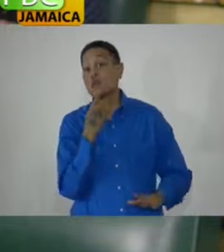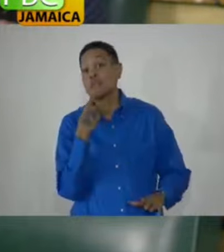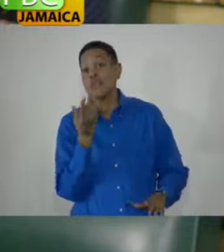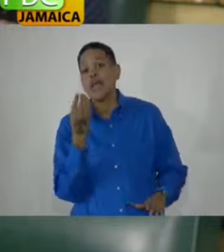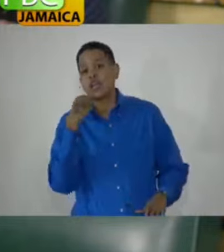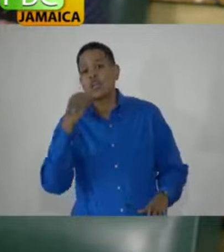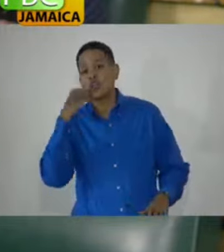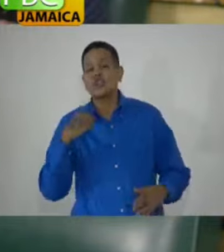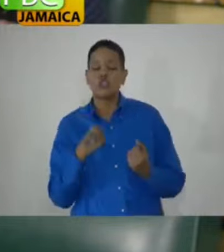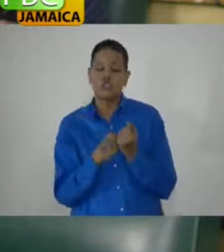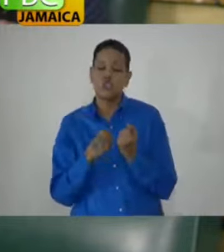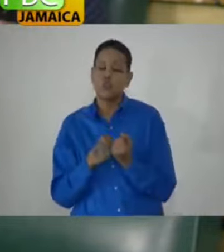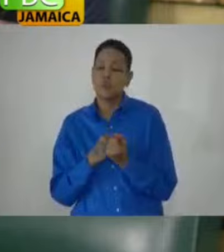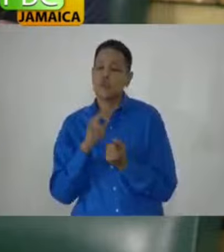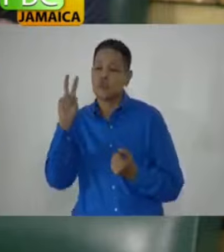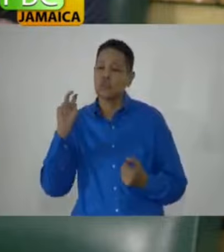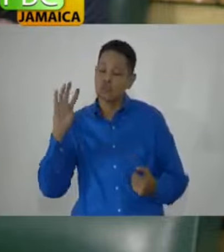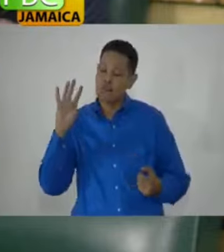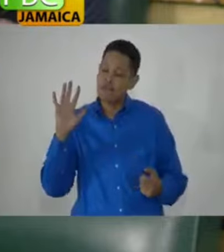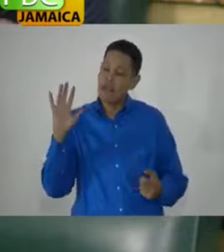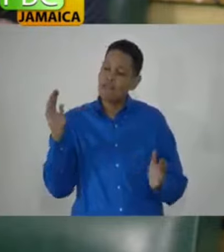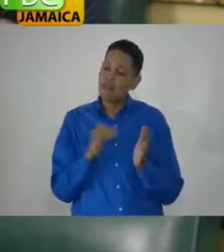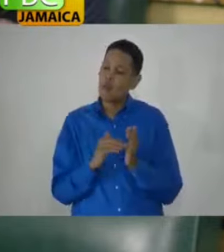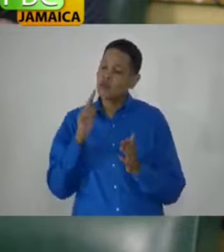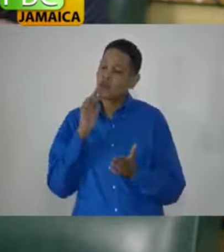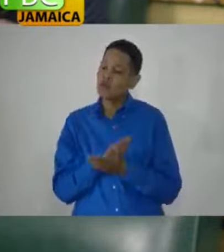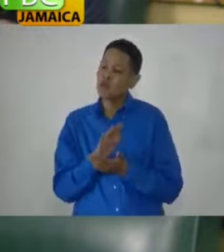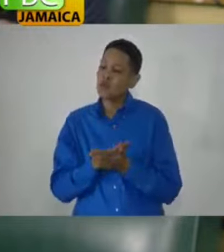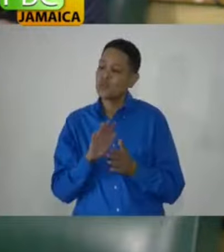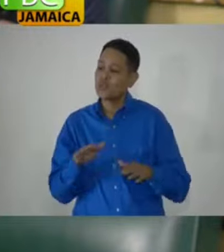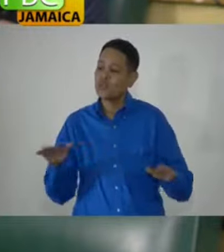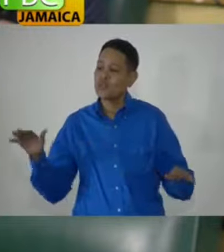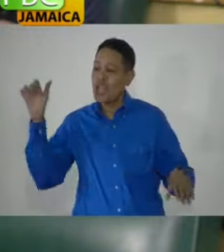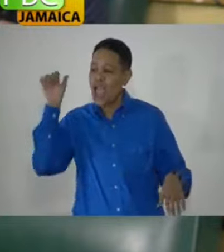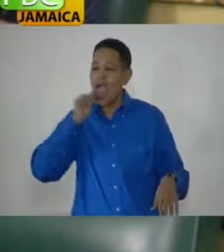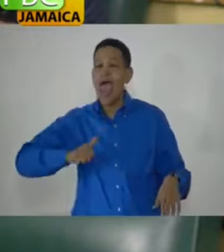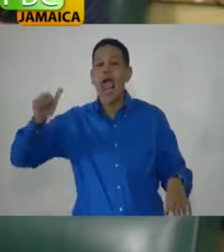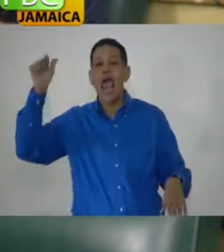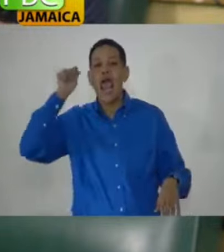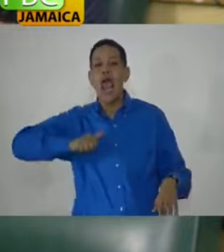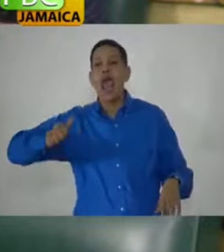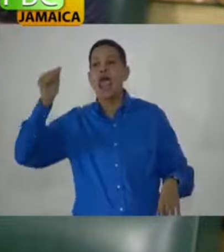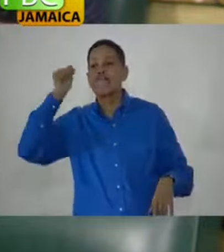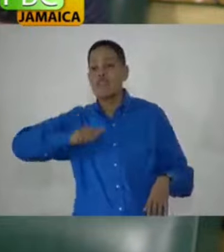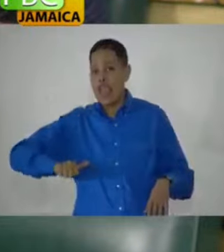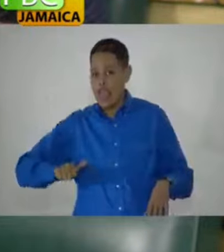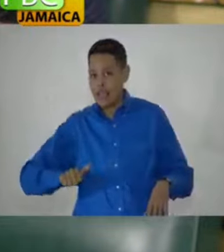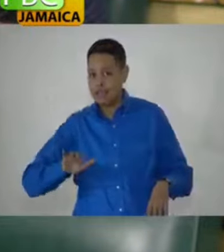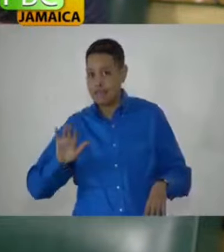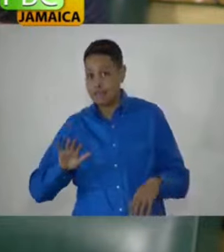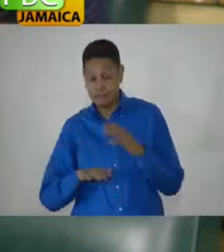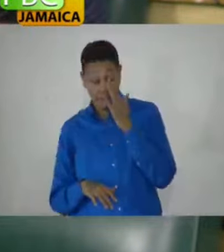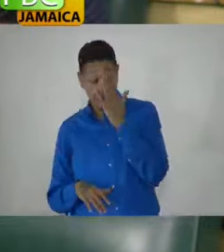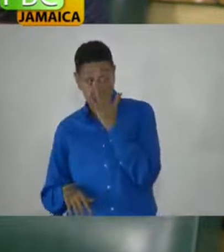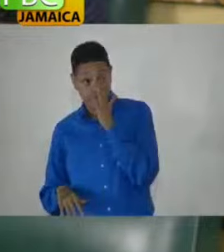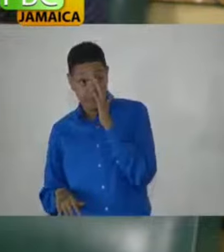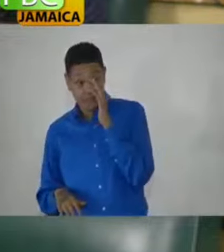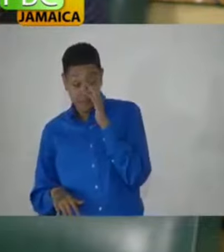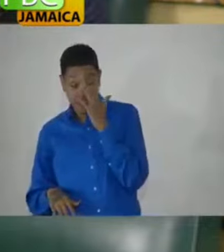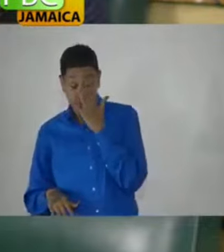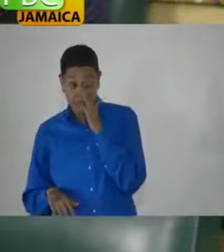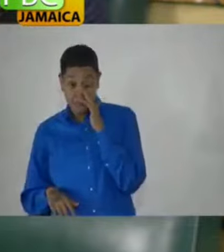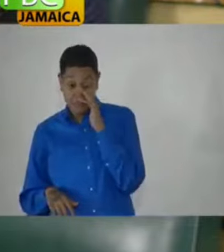nutrition support to 245,000 school children every single school day. And if you